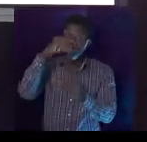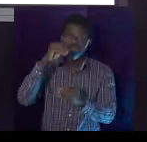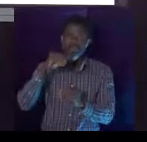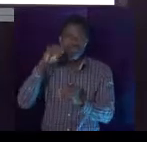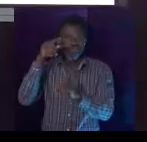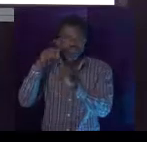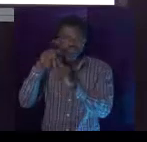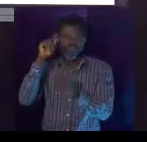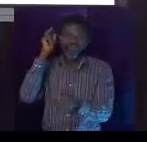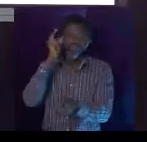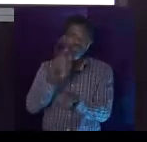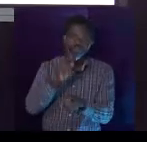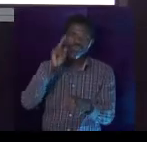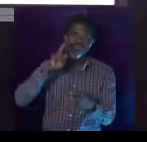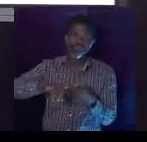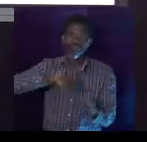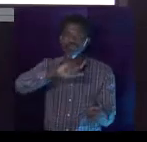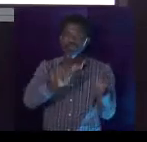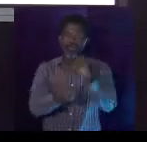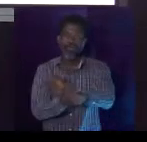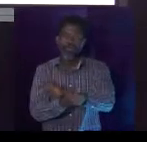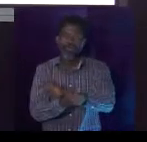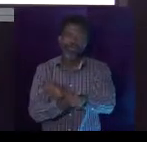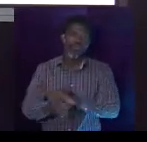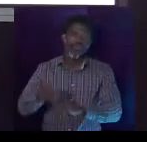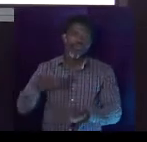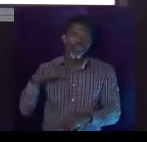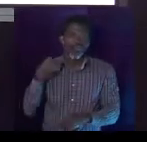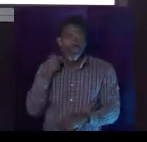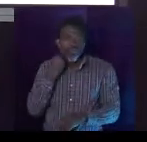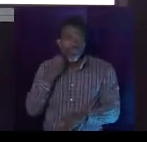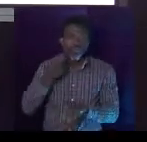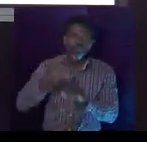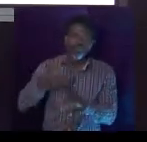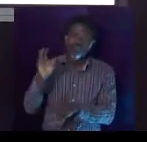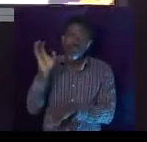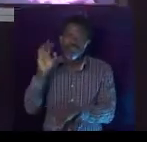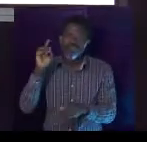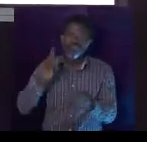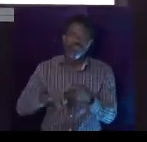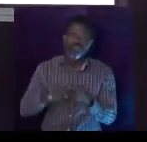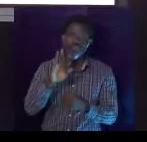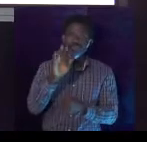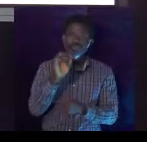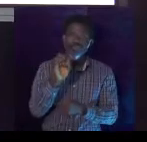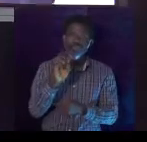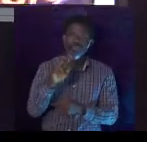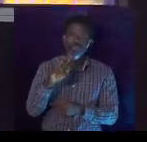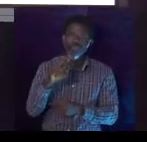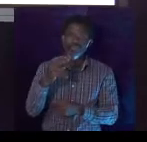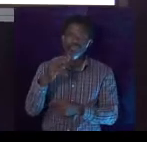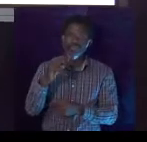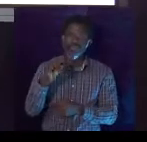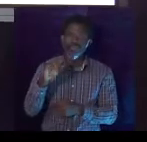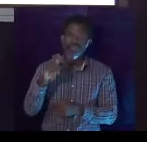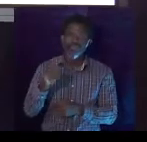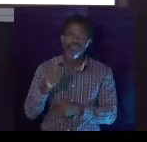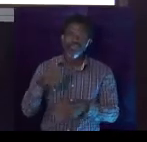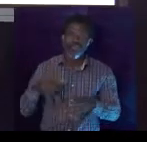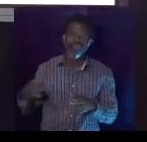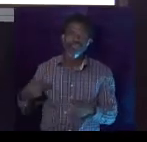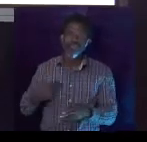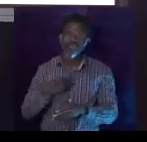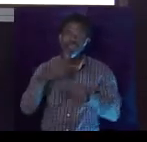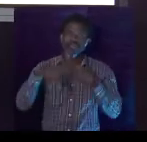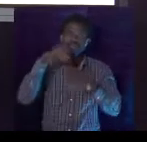learn how to convert temperatures from Celsius to Fahrenheit. So without much ado, let's go into it.